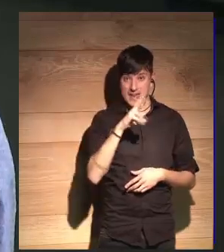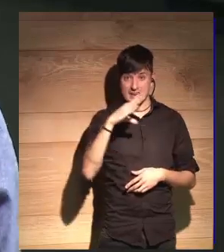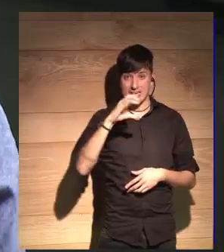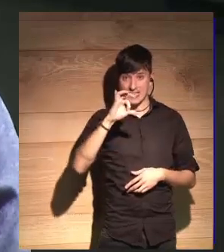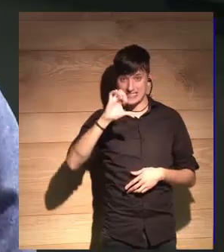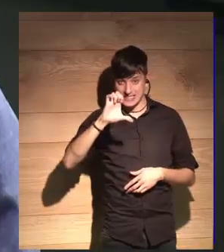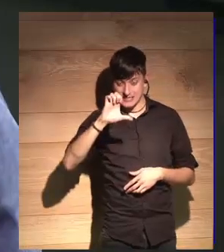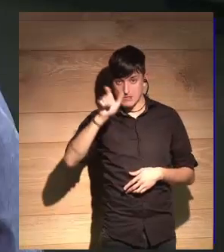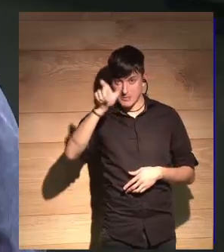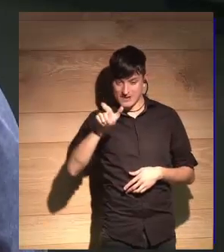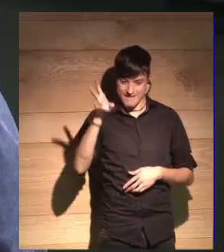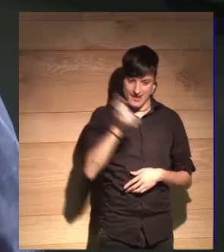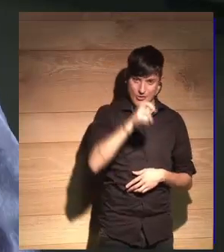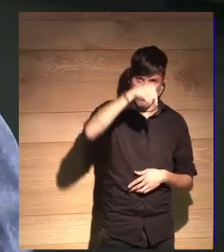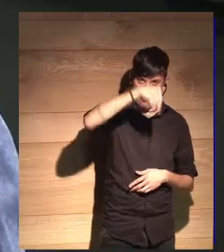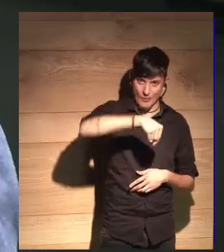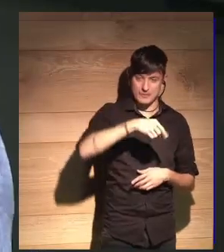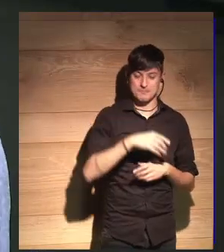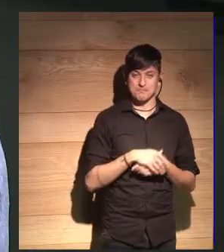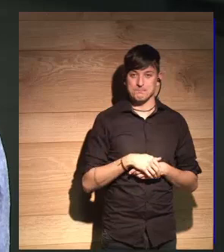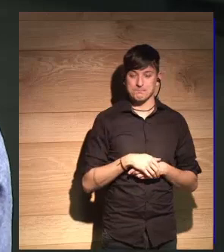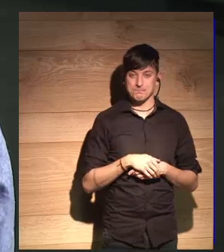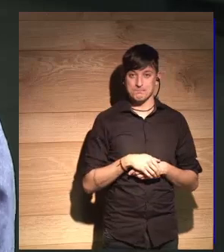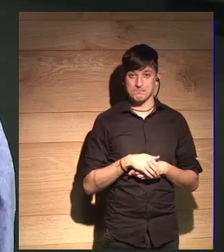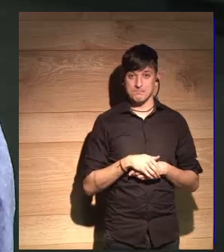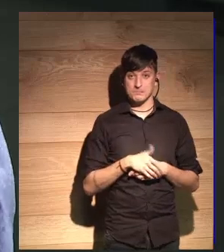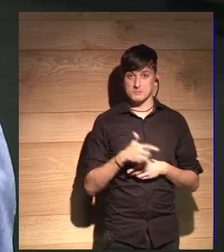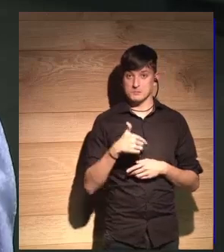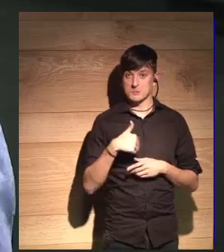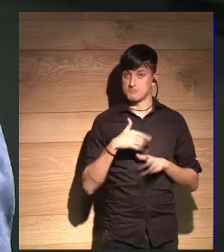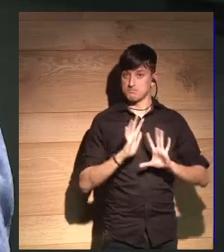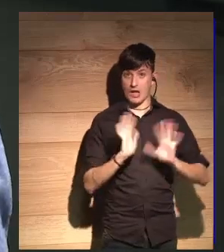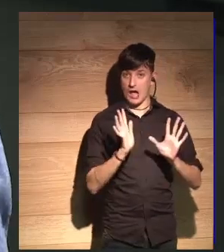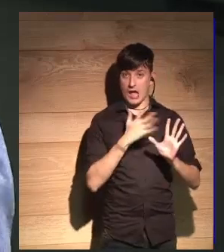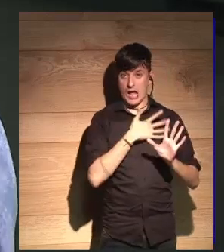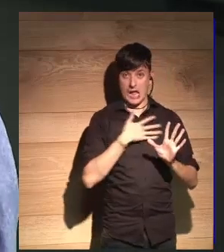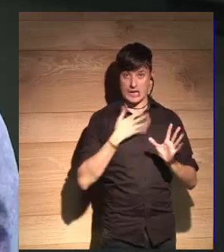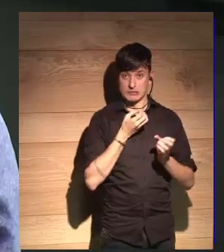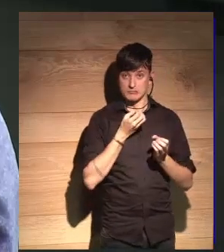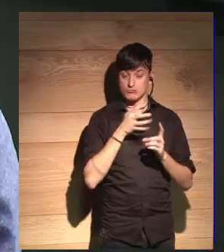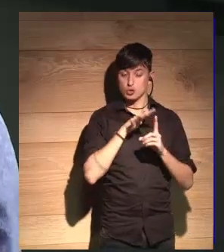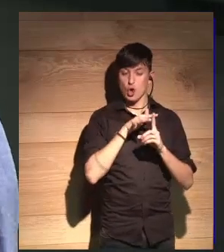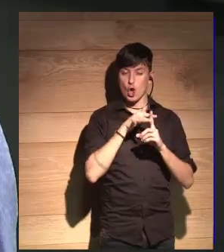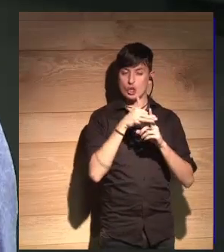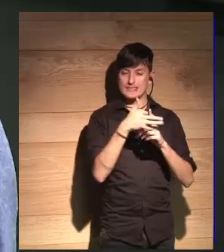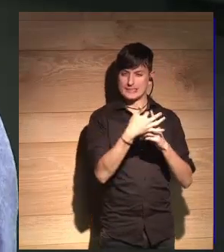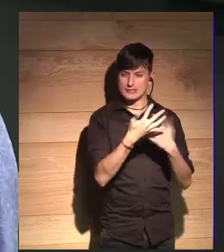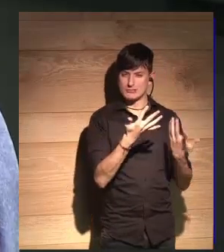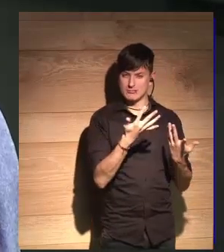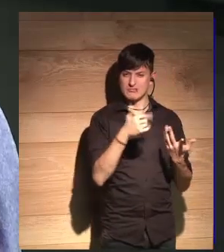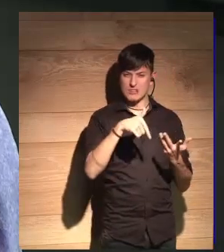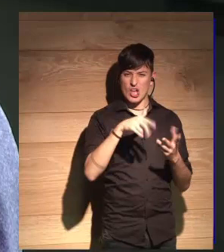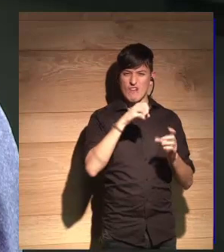new stage of the magazine was inaugurated with an interview with Amber Cage, who is one